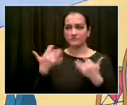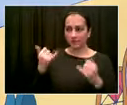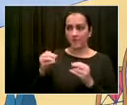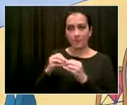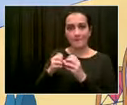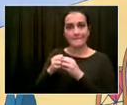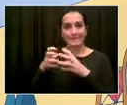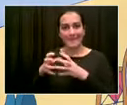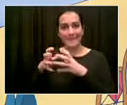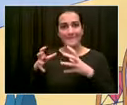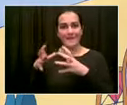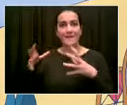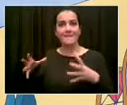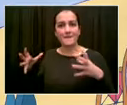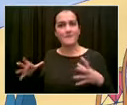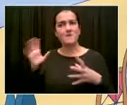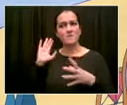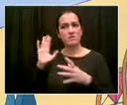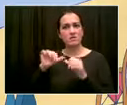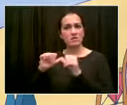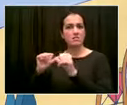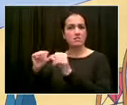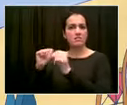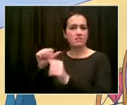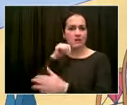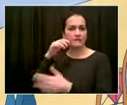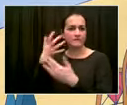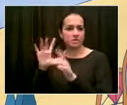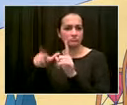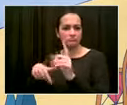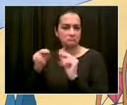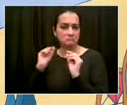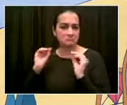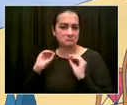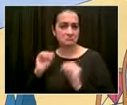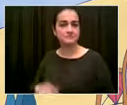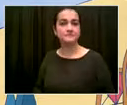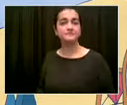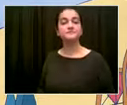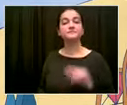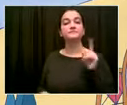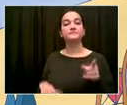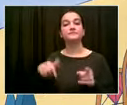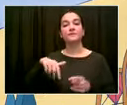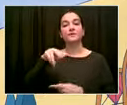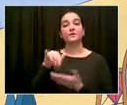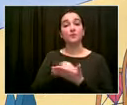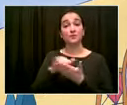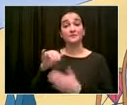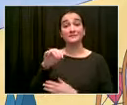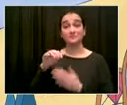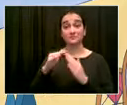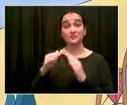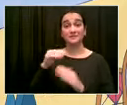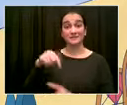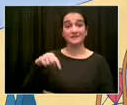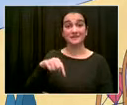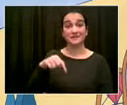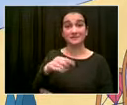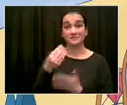middle school, but for elementary school, high school students. The city doesn't have those resources. What we need is a state